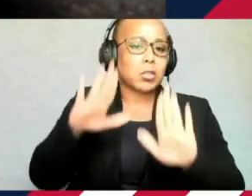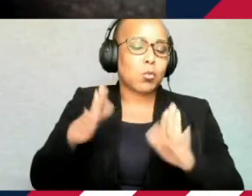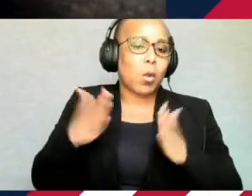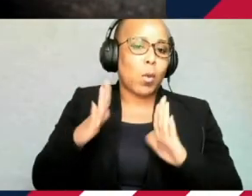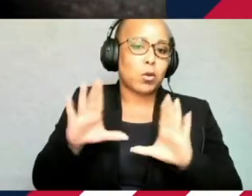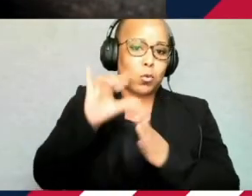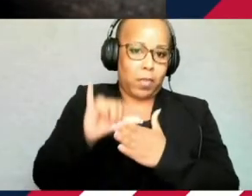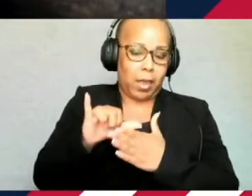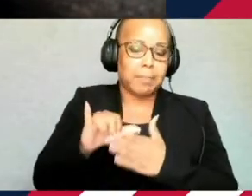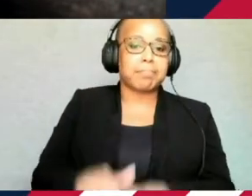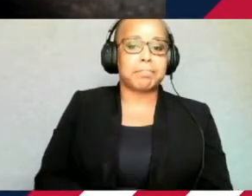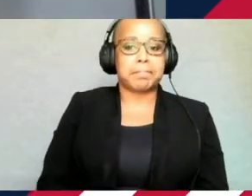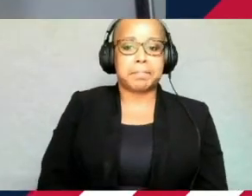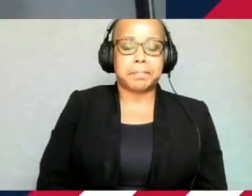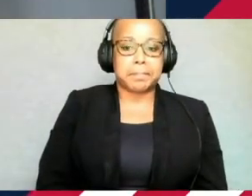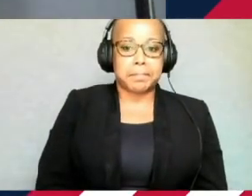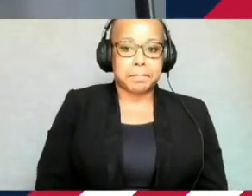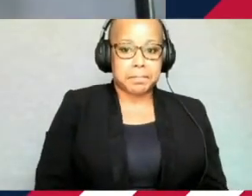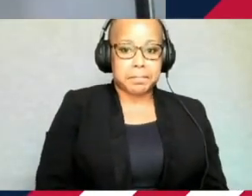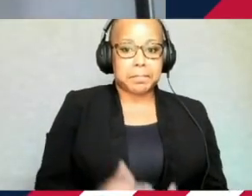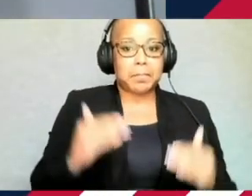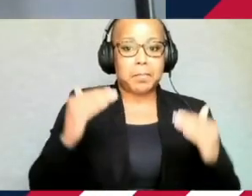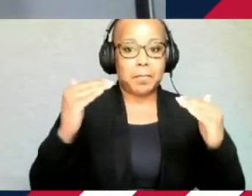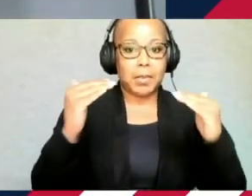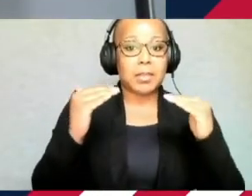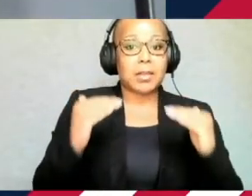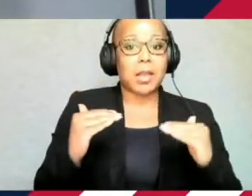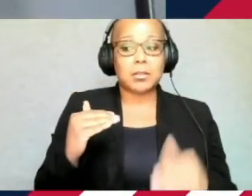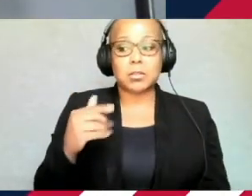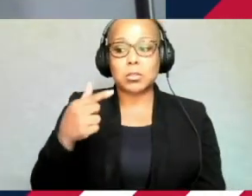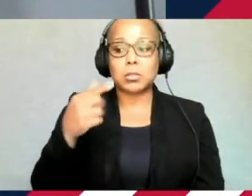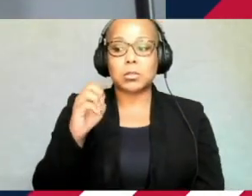that. The next speaker is George Reedy.